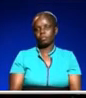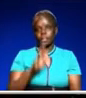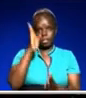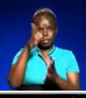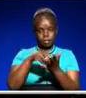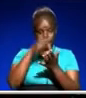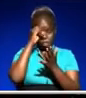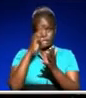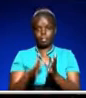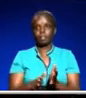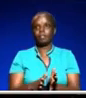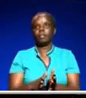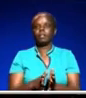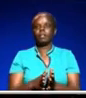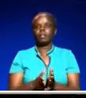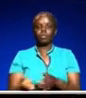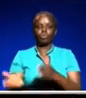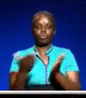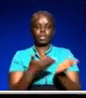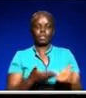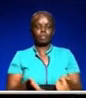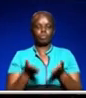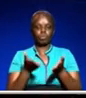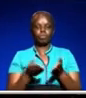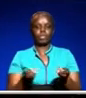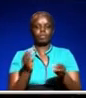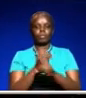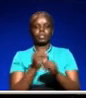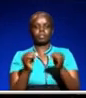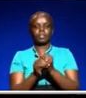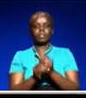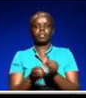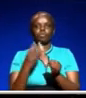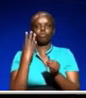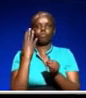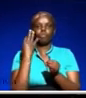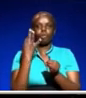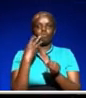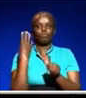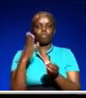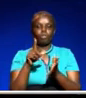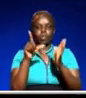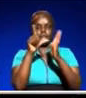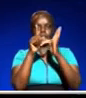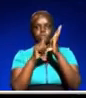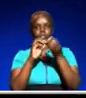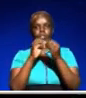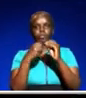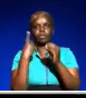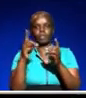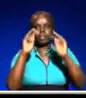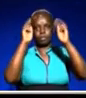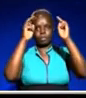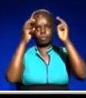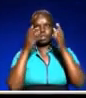Hello students, welcome to Mathematics Form 4, Lesson 1. Our topic